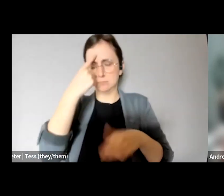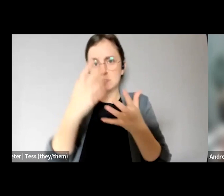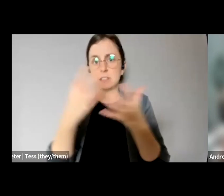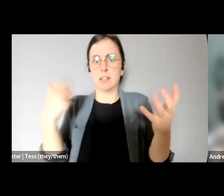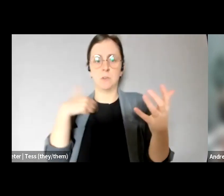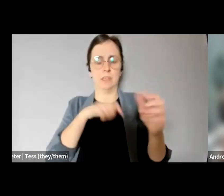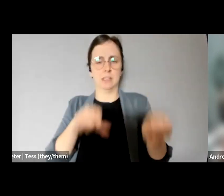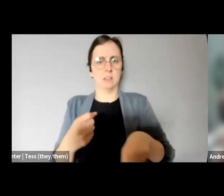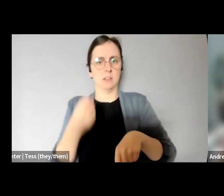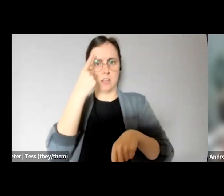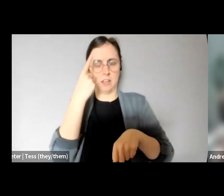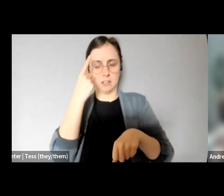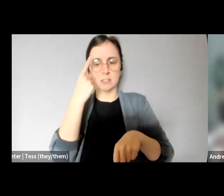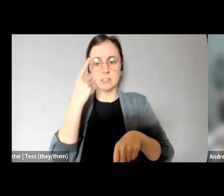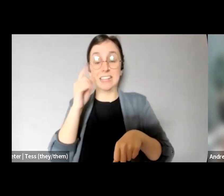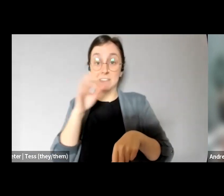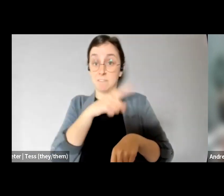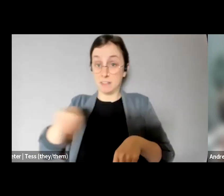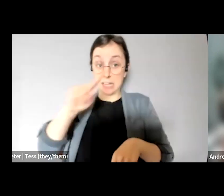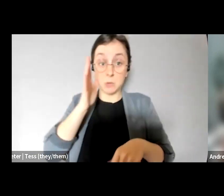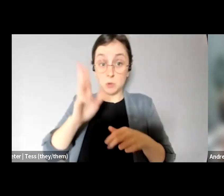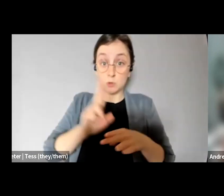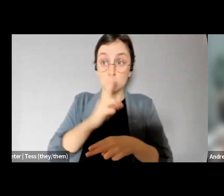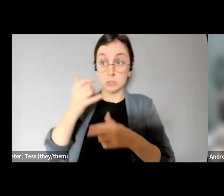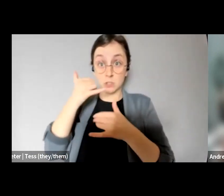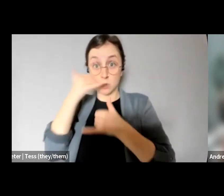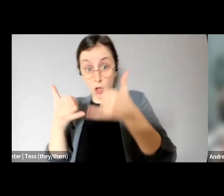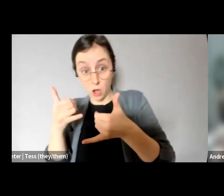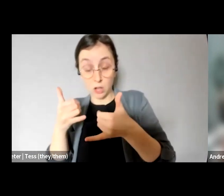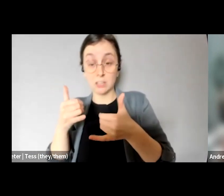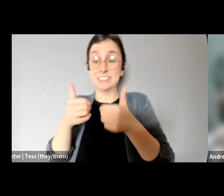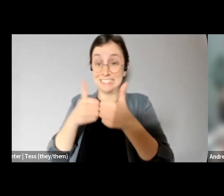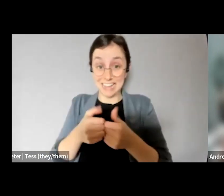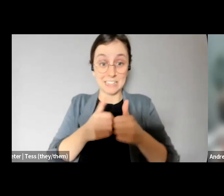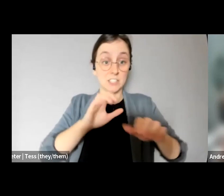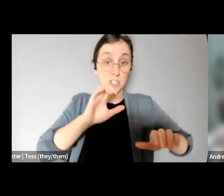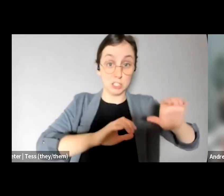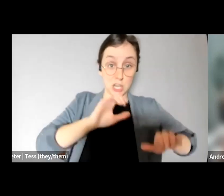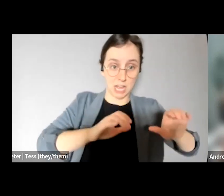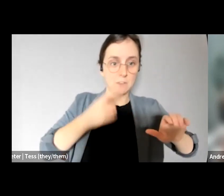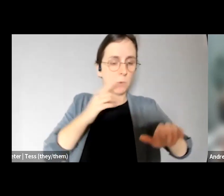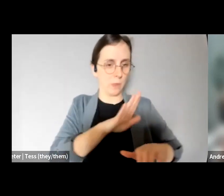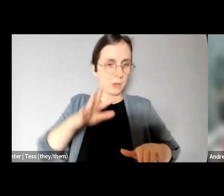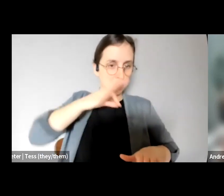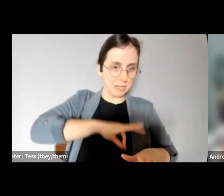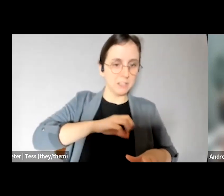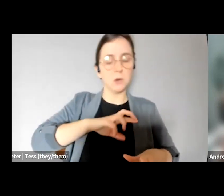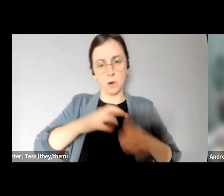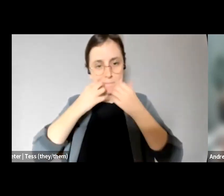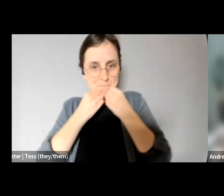not they might use, call, or text 988 on their behalf or on behalf of someone else. And